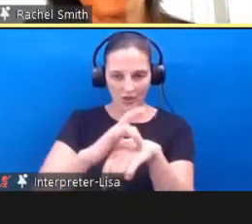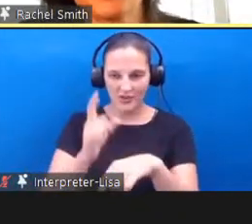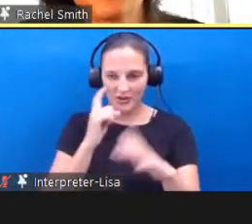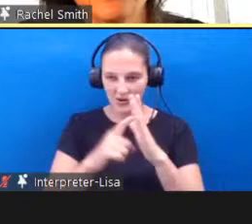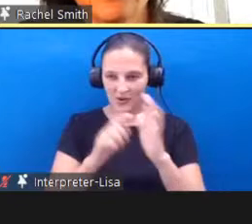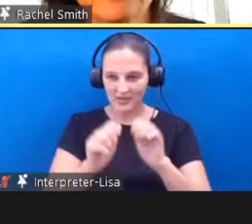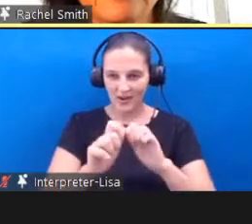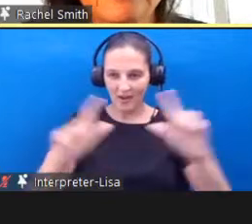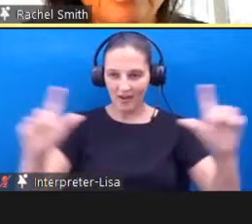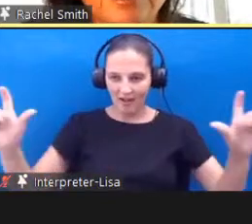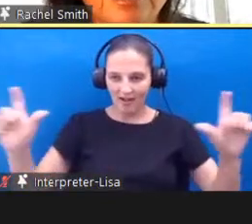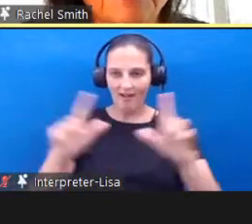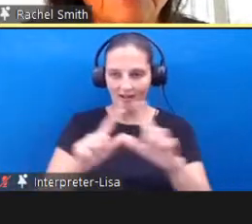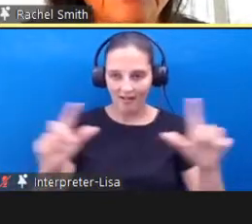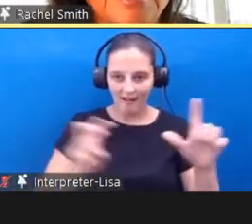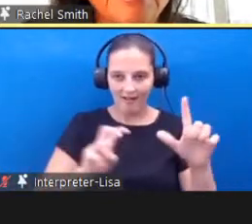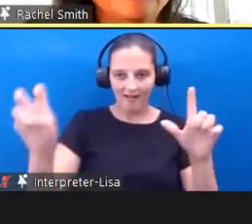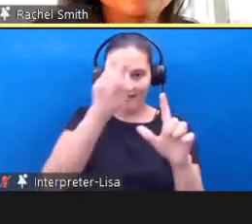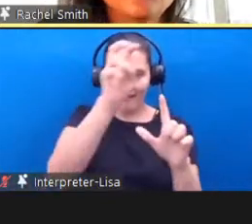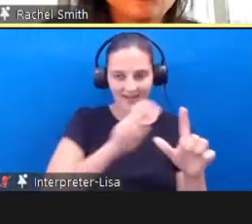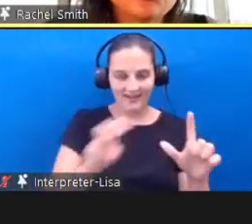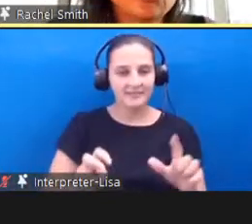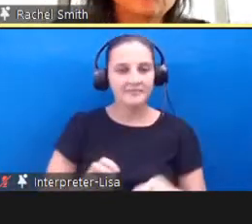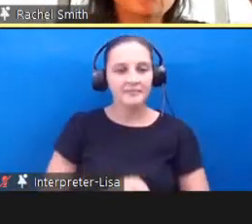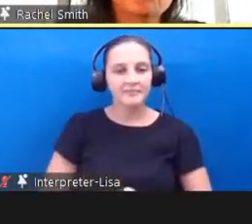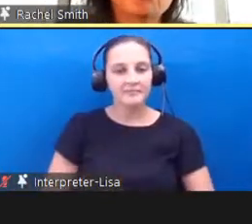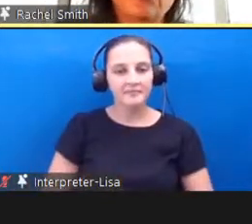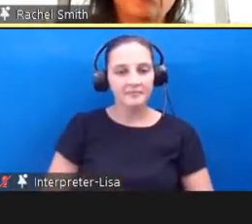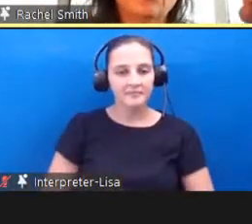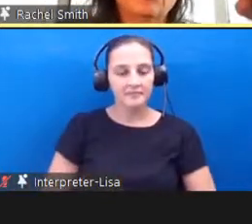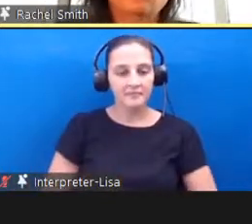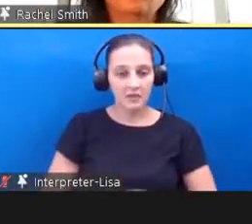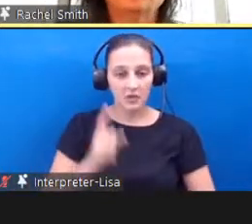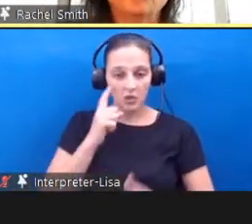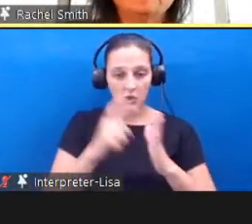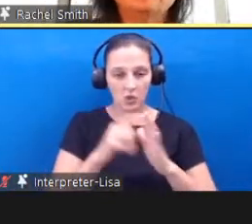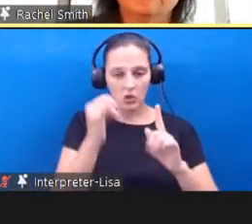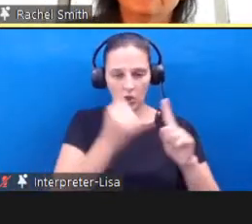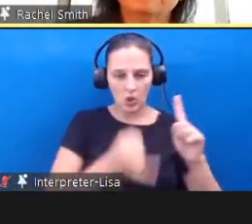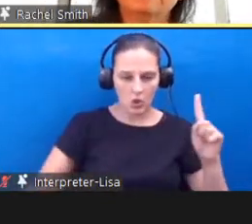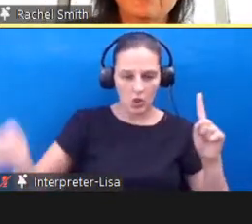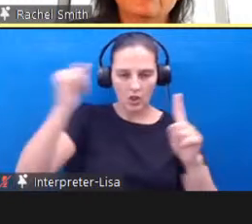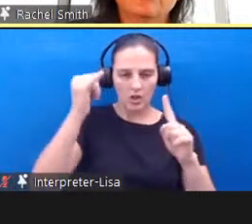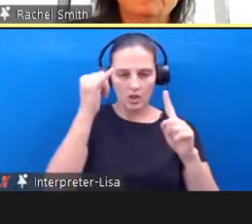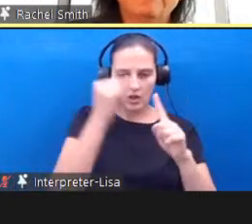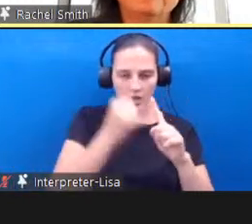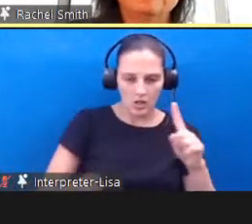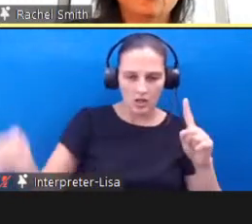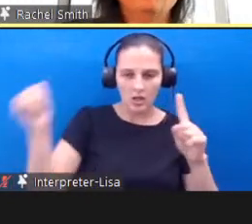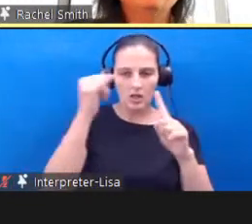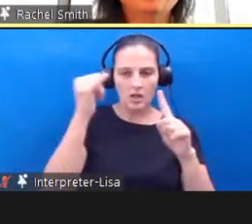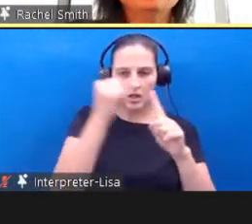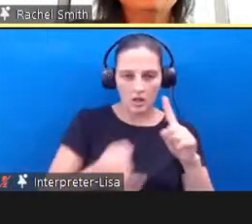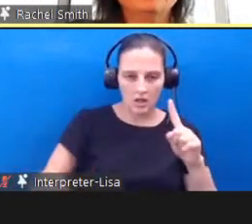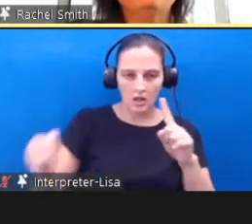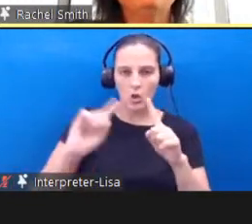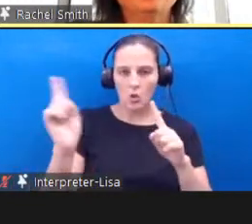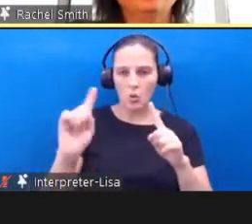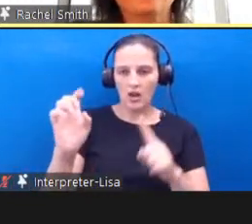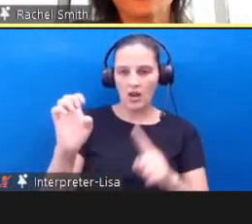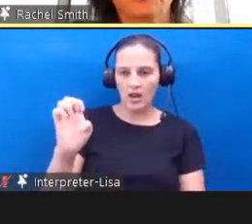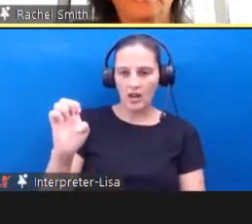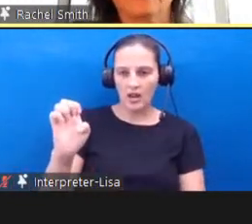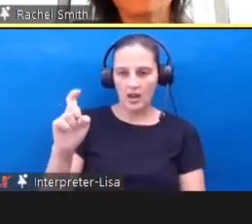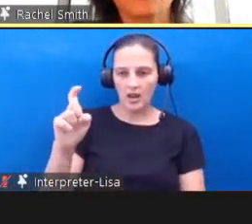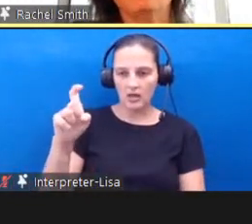virtual spaceship here. These circles are the locations of the exoplanets. We've gone to very